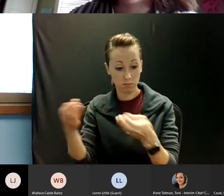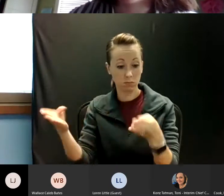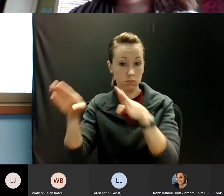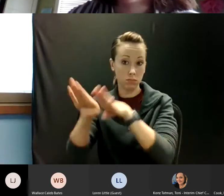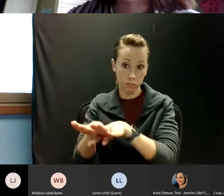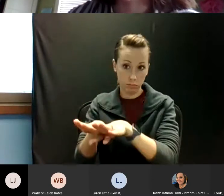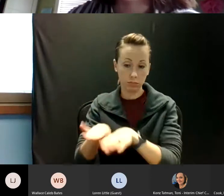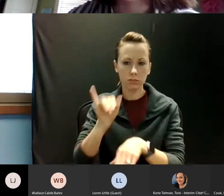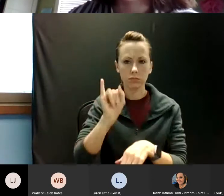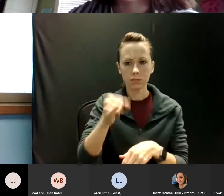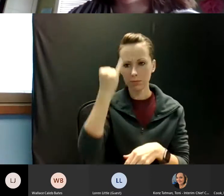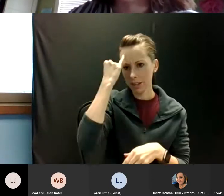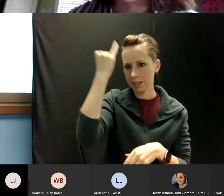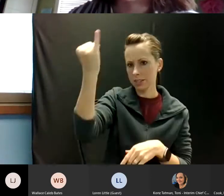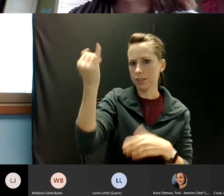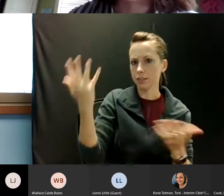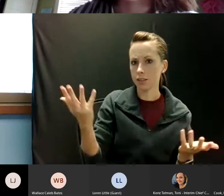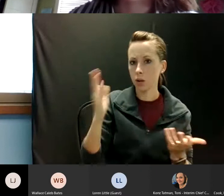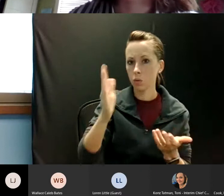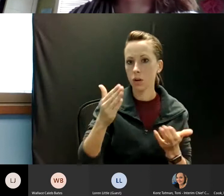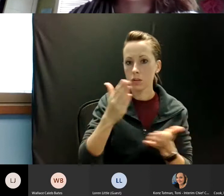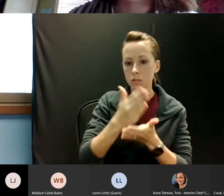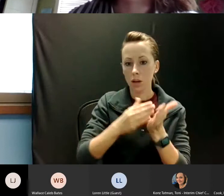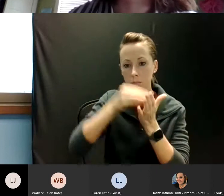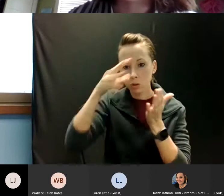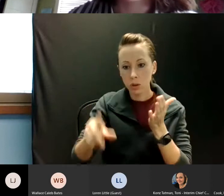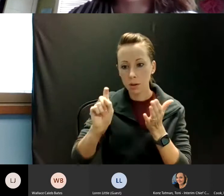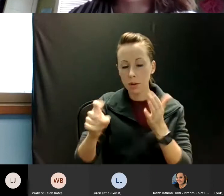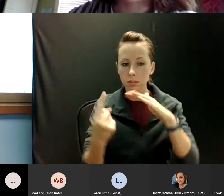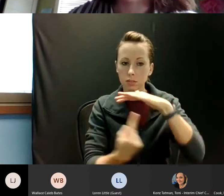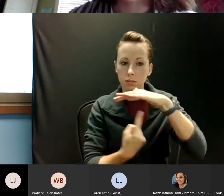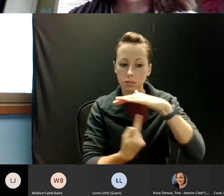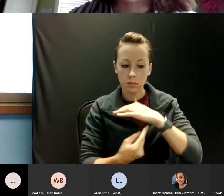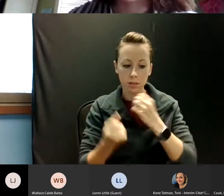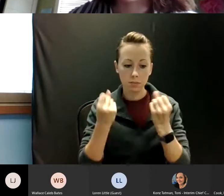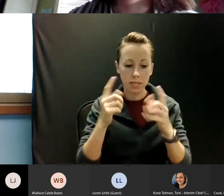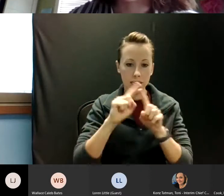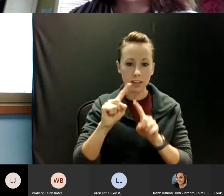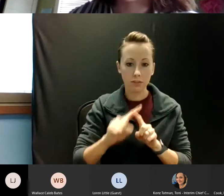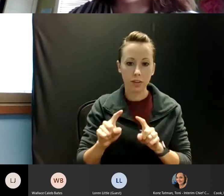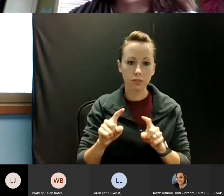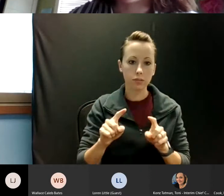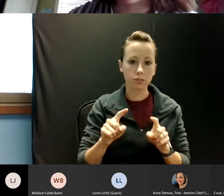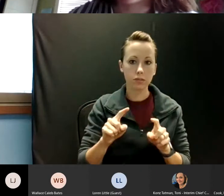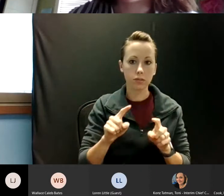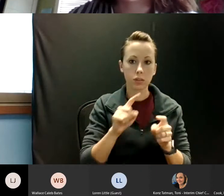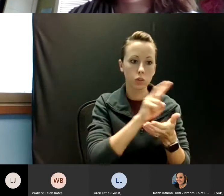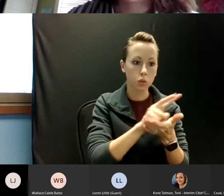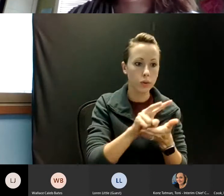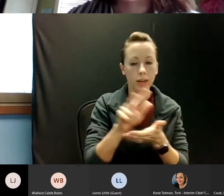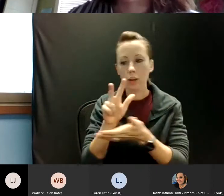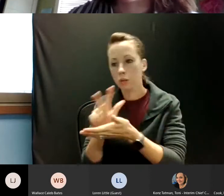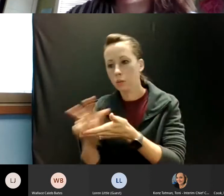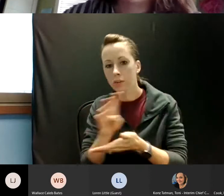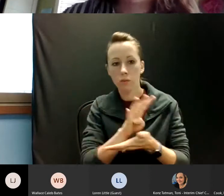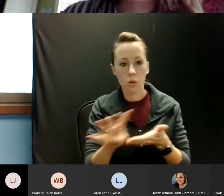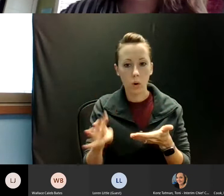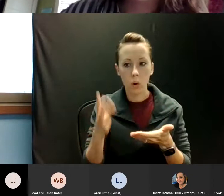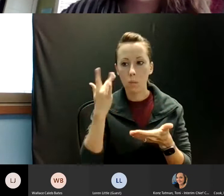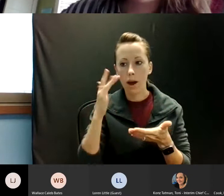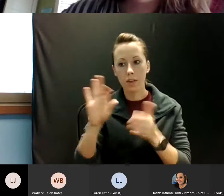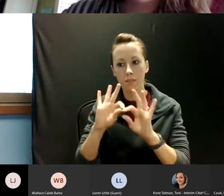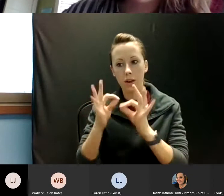this idea of like, there's gonna be students that have to quarantine for so many different weeks because they just have a large family and